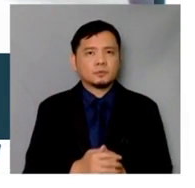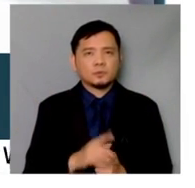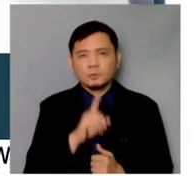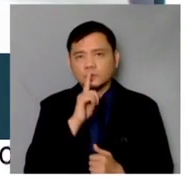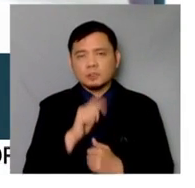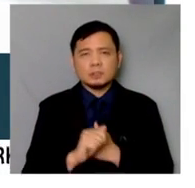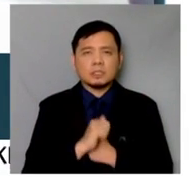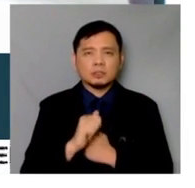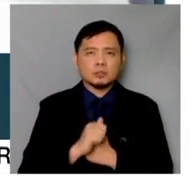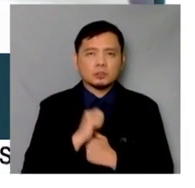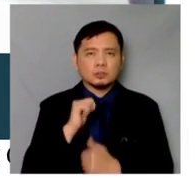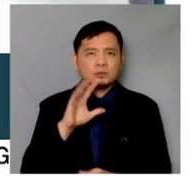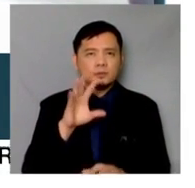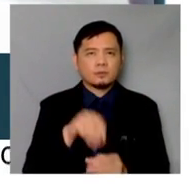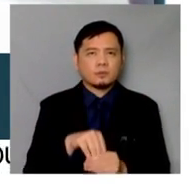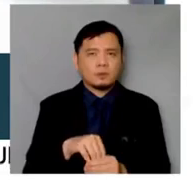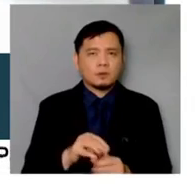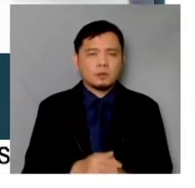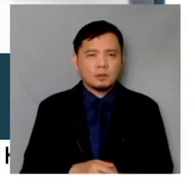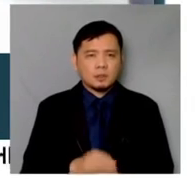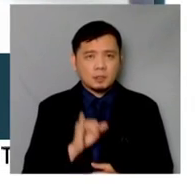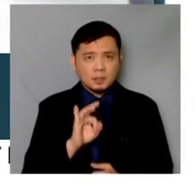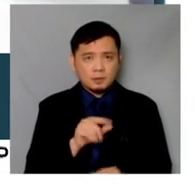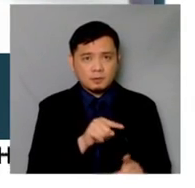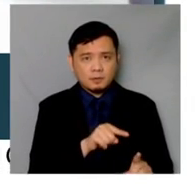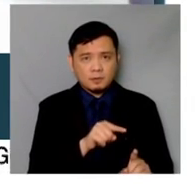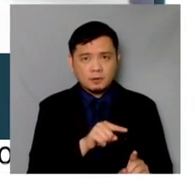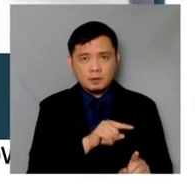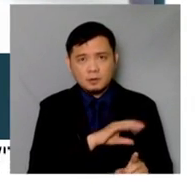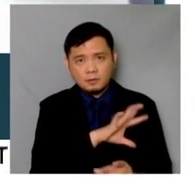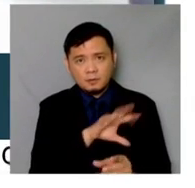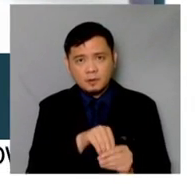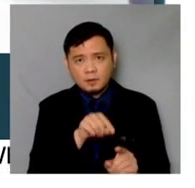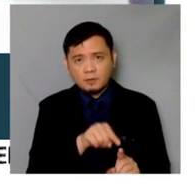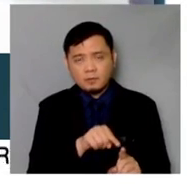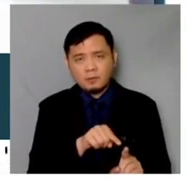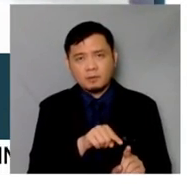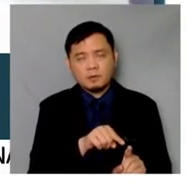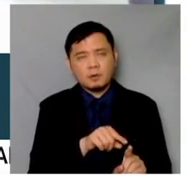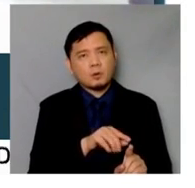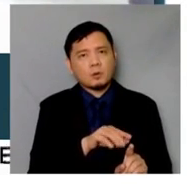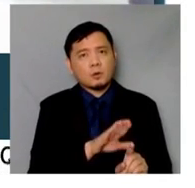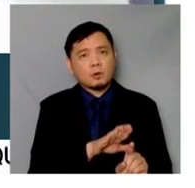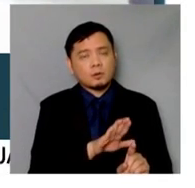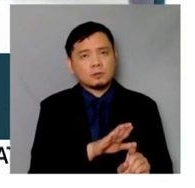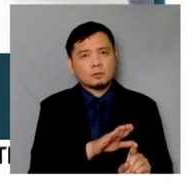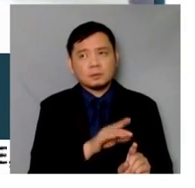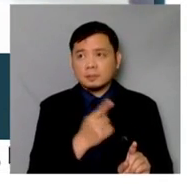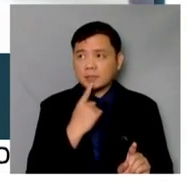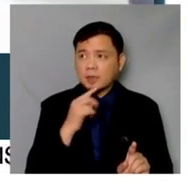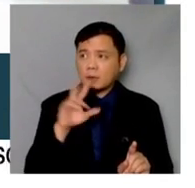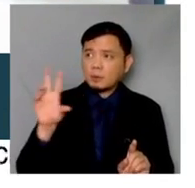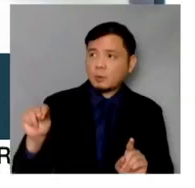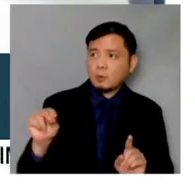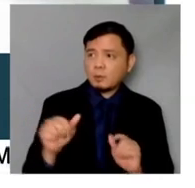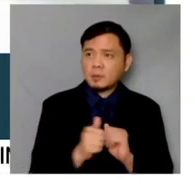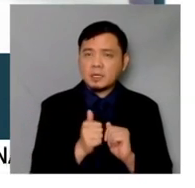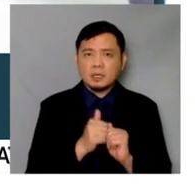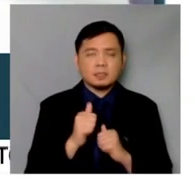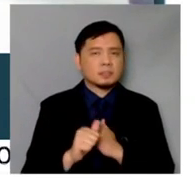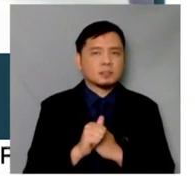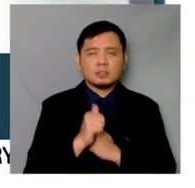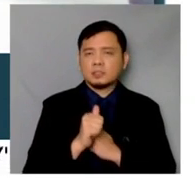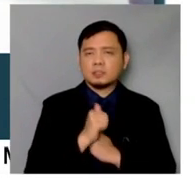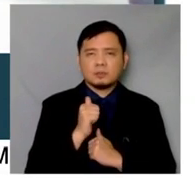for someone who is in Mr. Ragos's position to say no. It's very difficult.